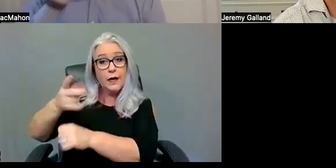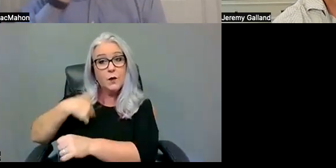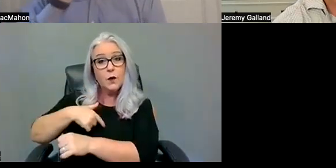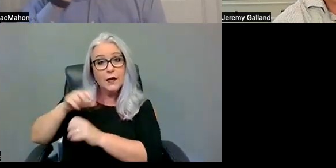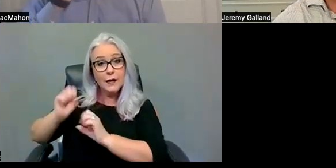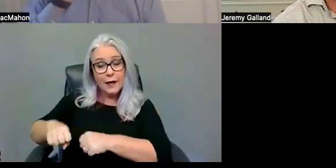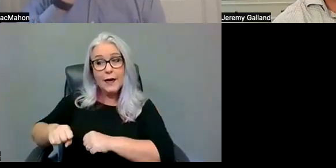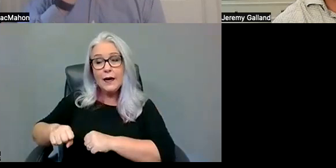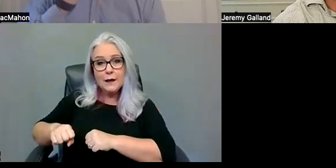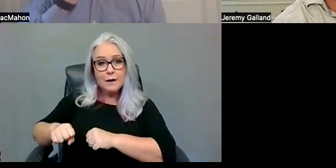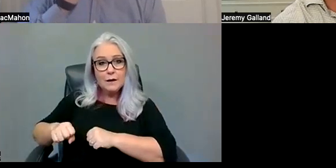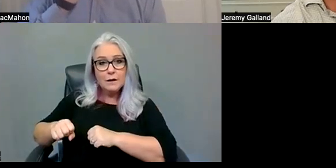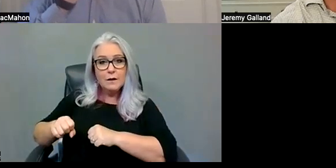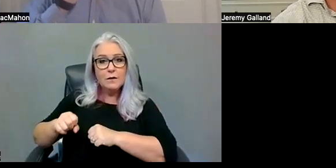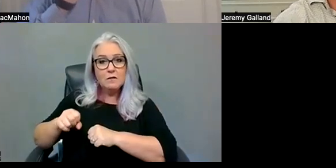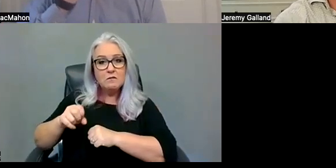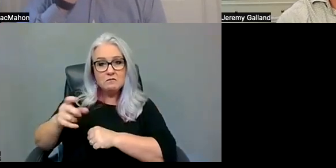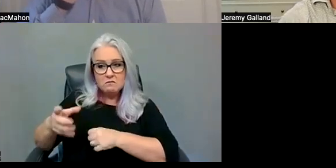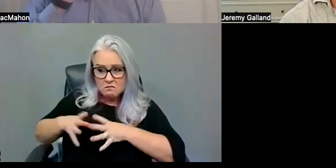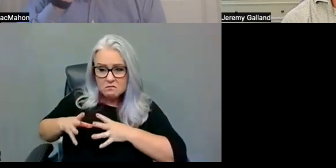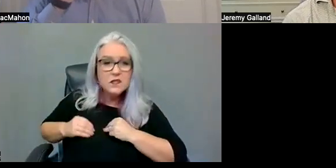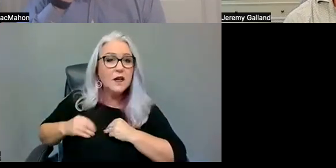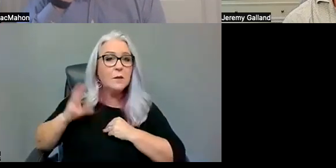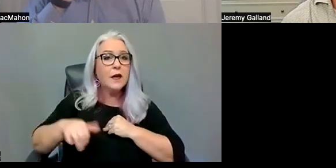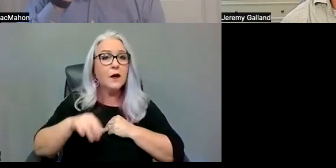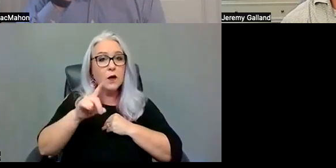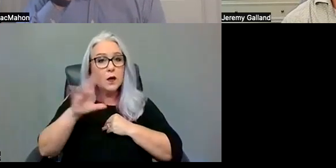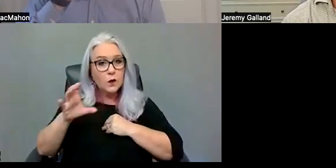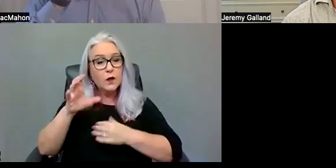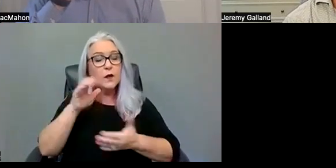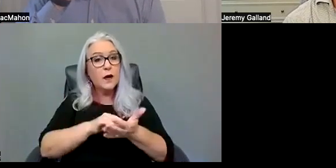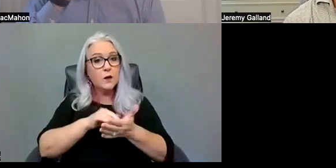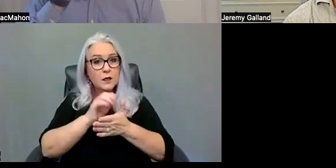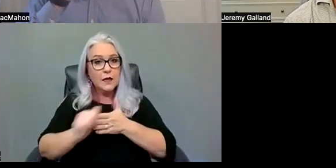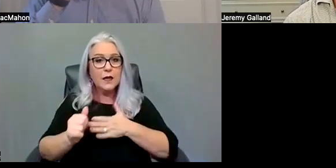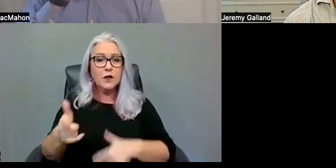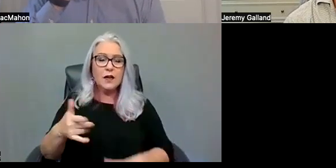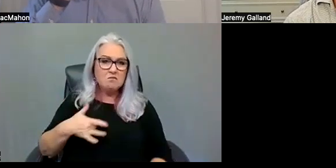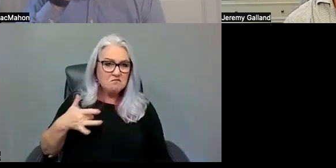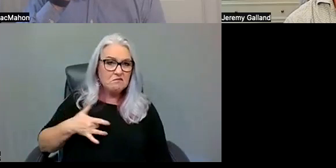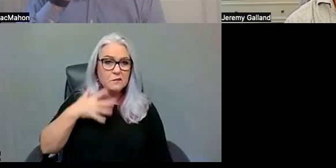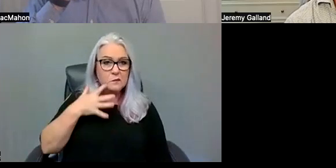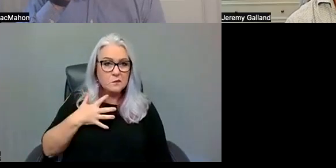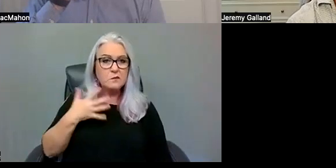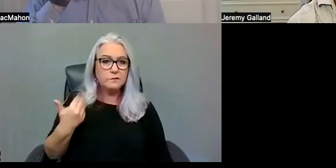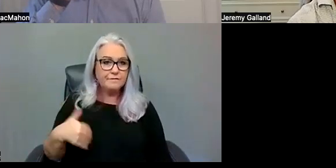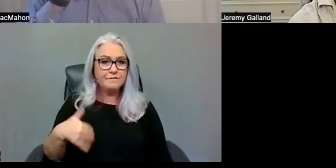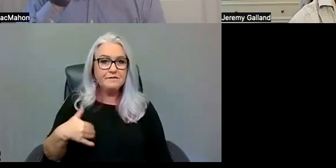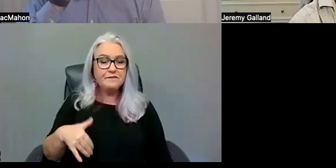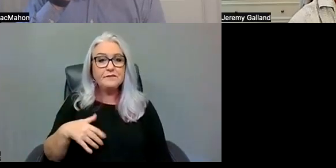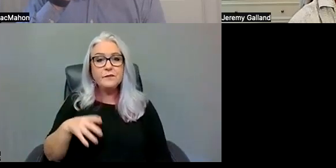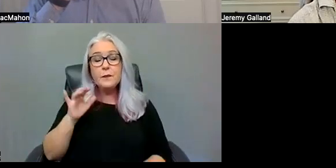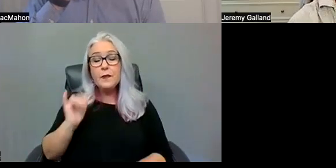the $100,000 that it would cost us. It's unfortunate that this